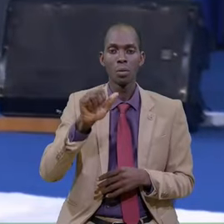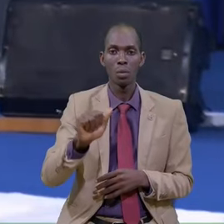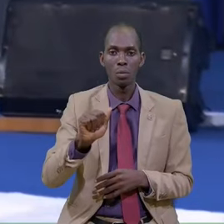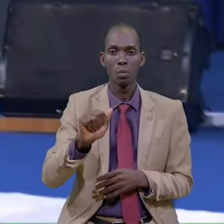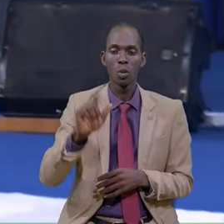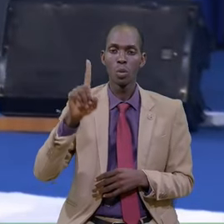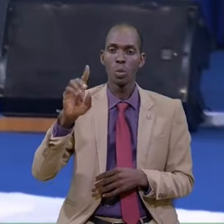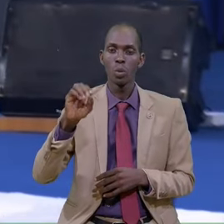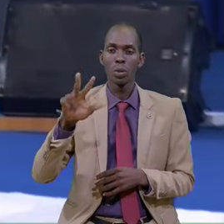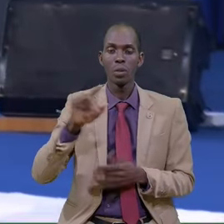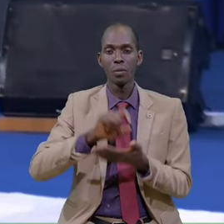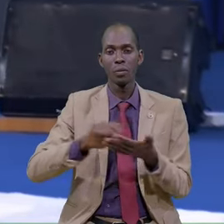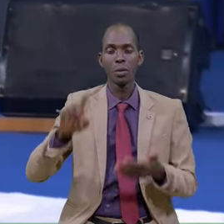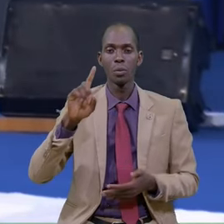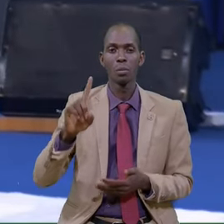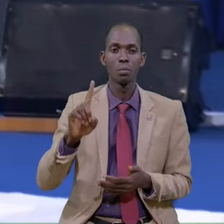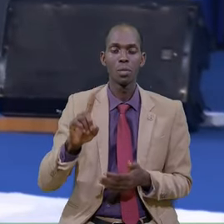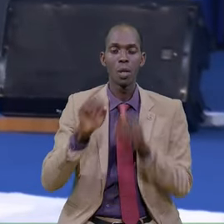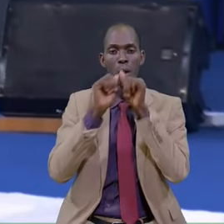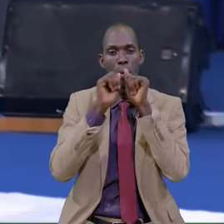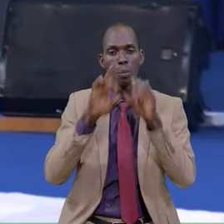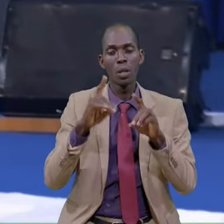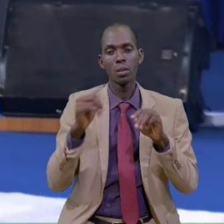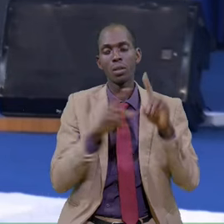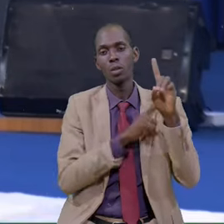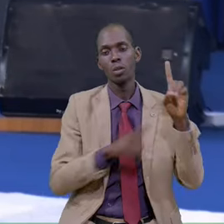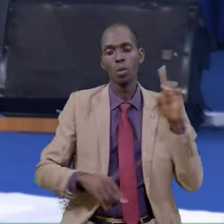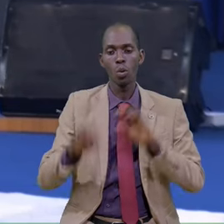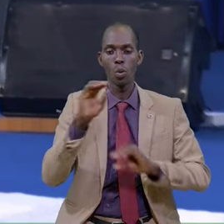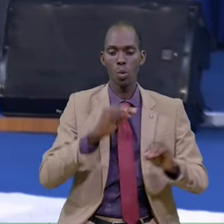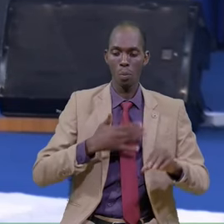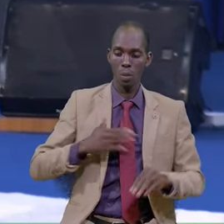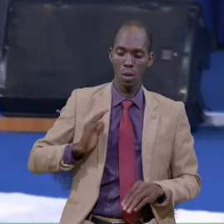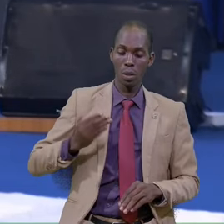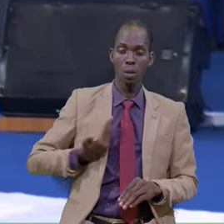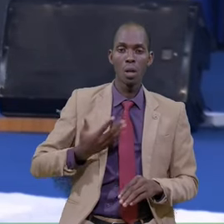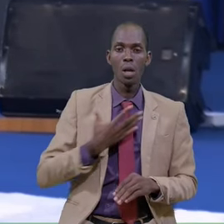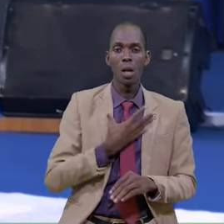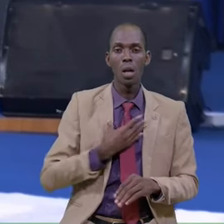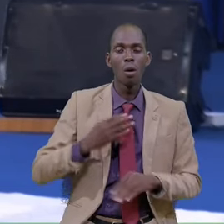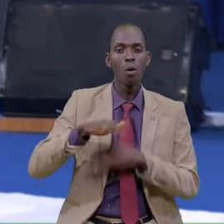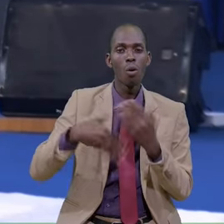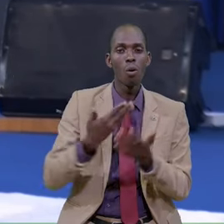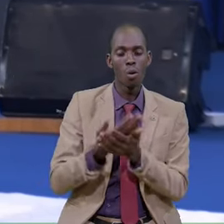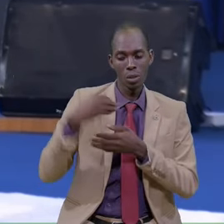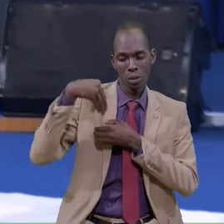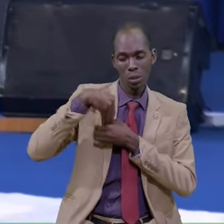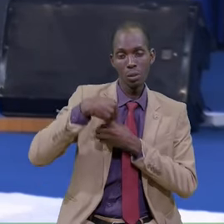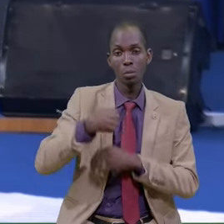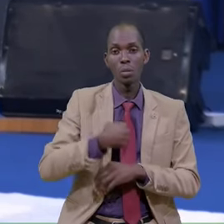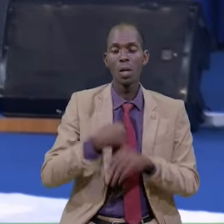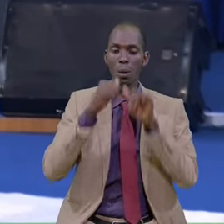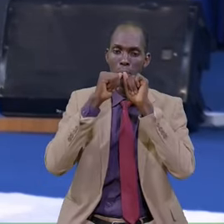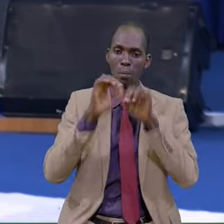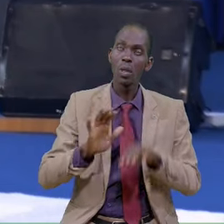verse1 it says bless the Lord oh my my soul and all that is within me bless His